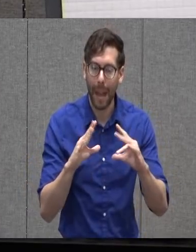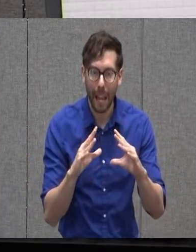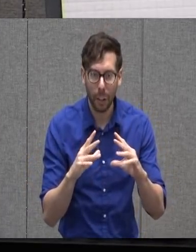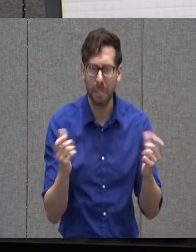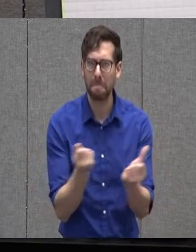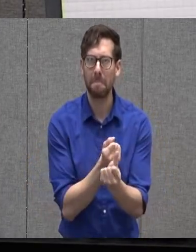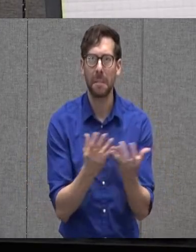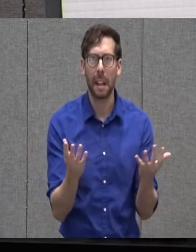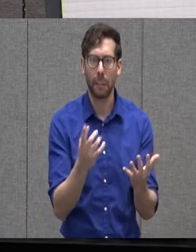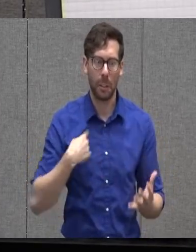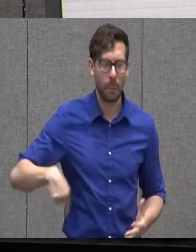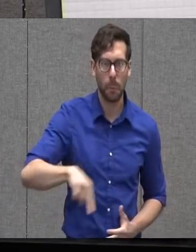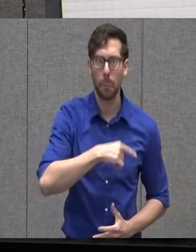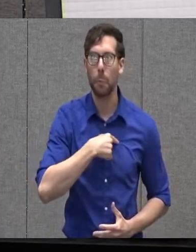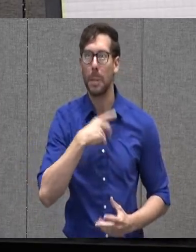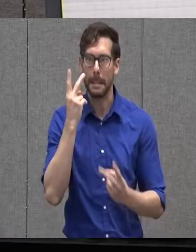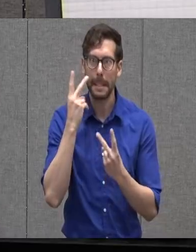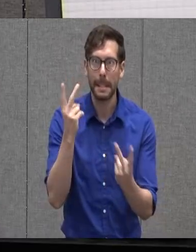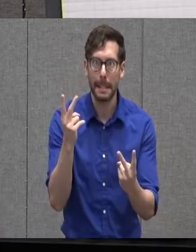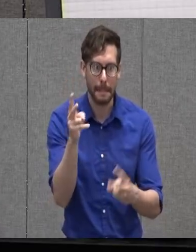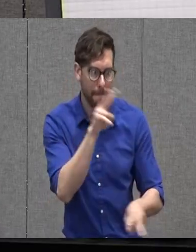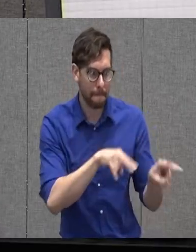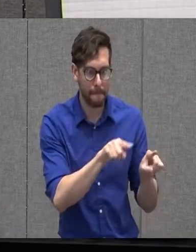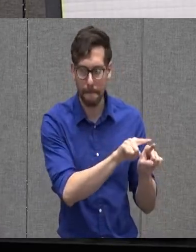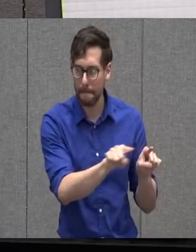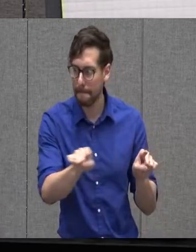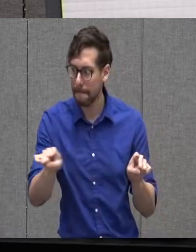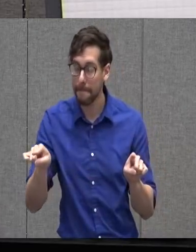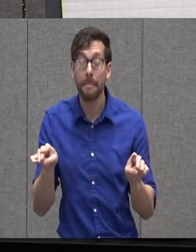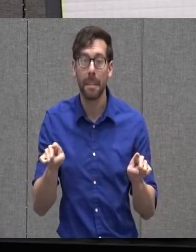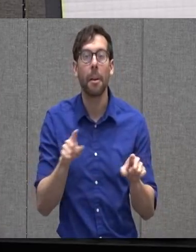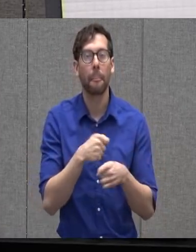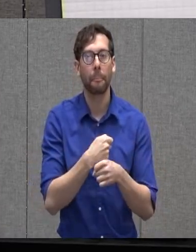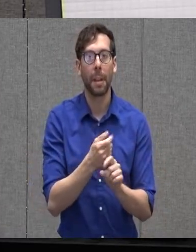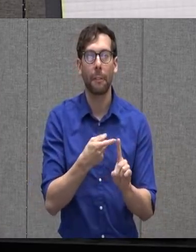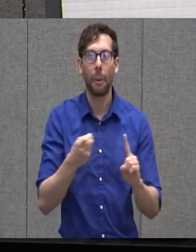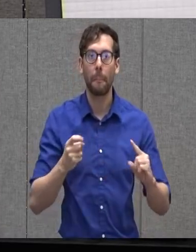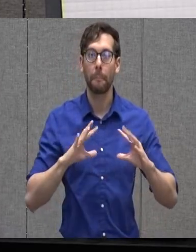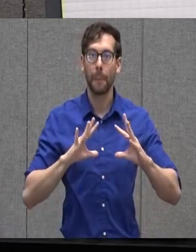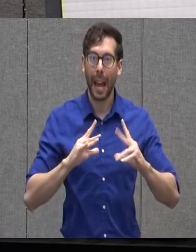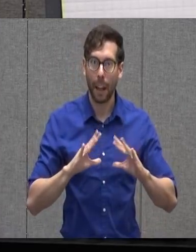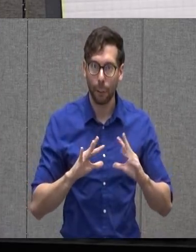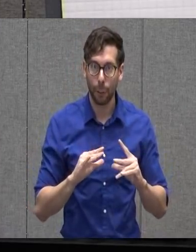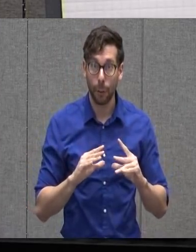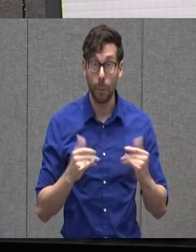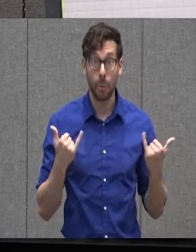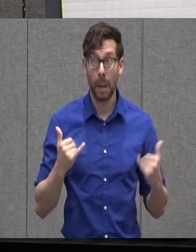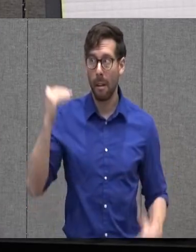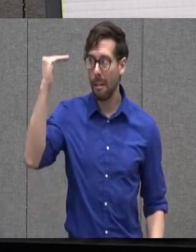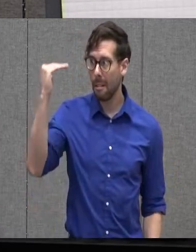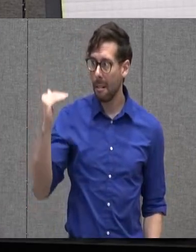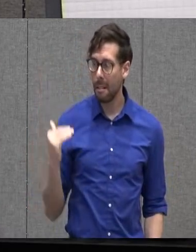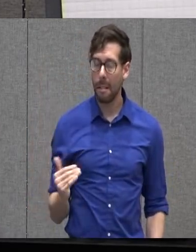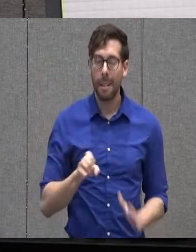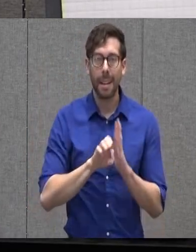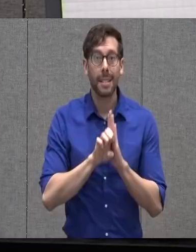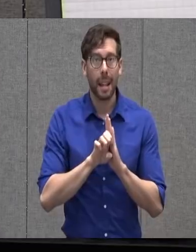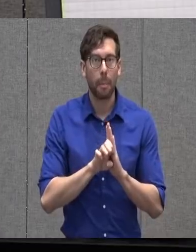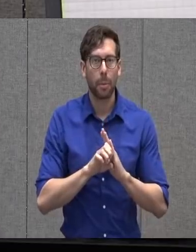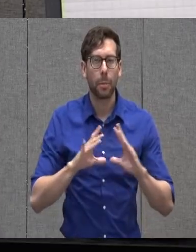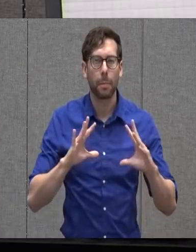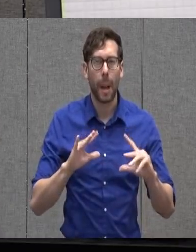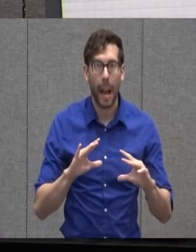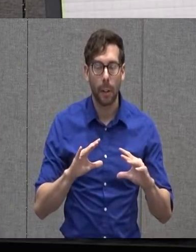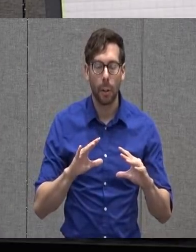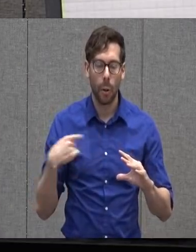made of matter as well. So here are some examples of matter. And what we want to explore today is what happens when we add heat